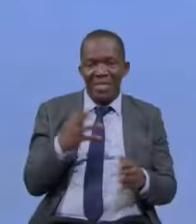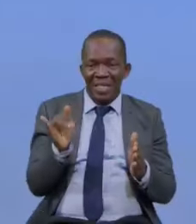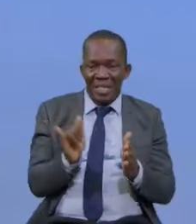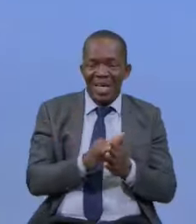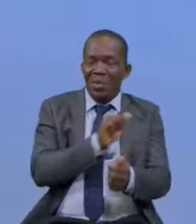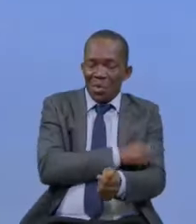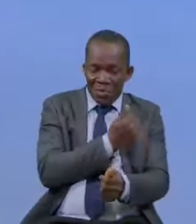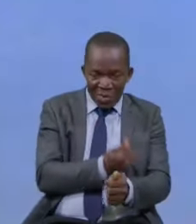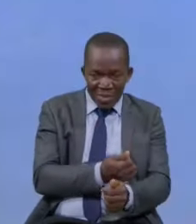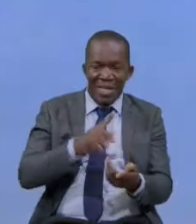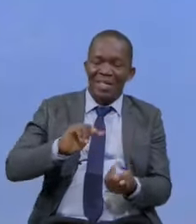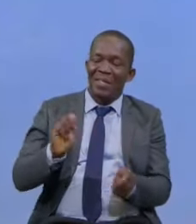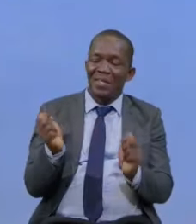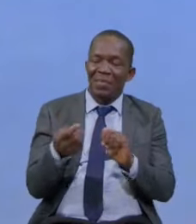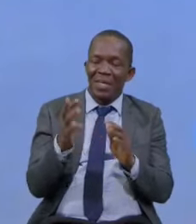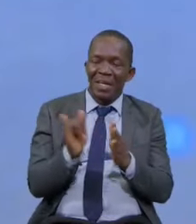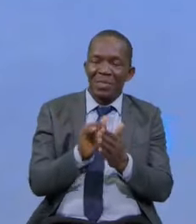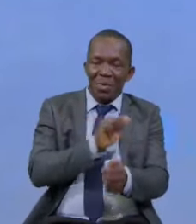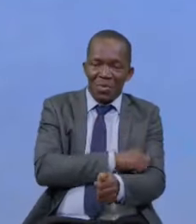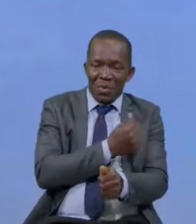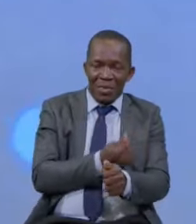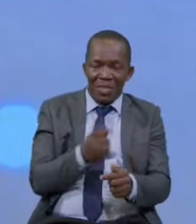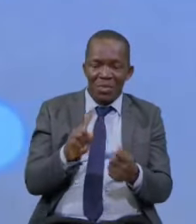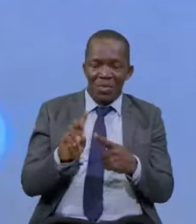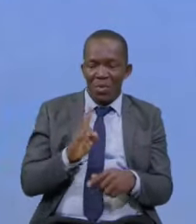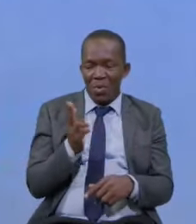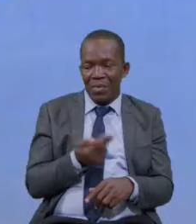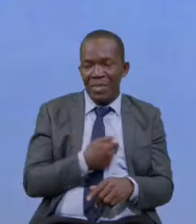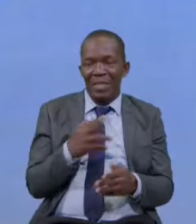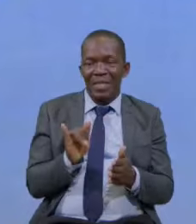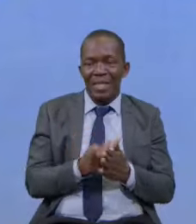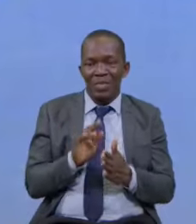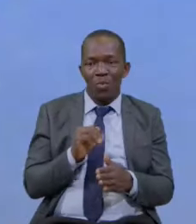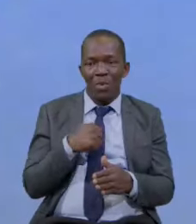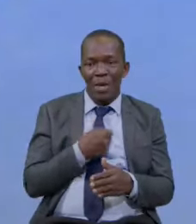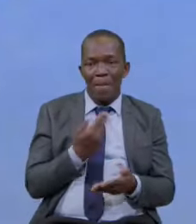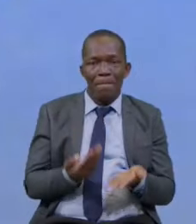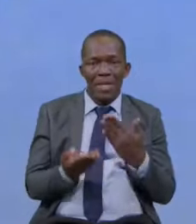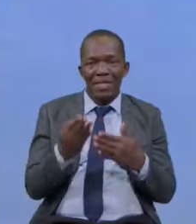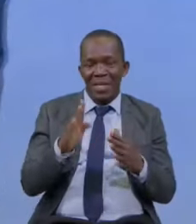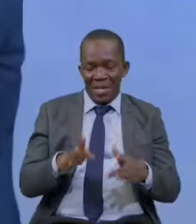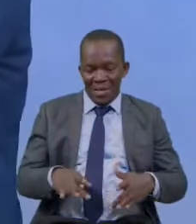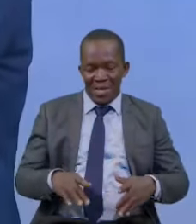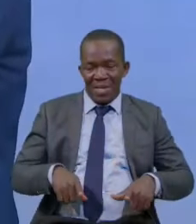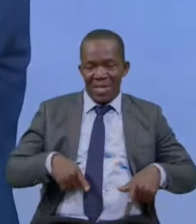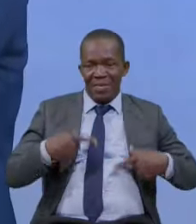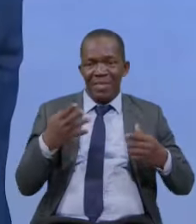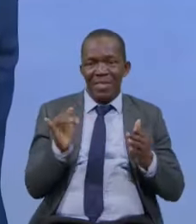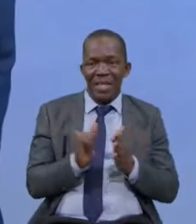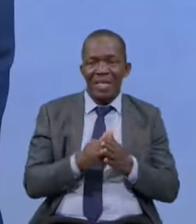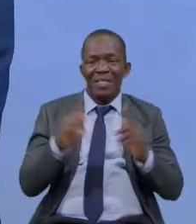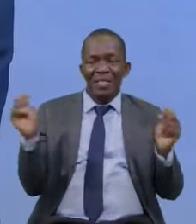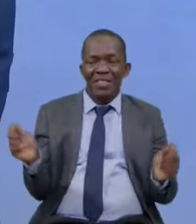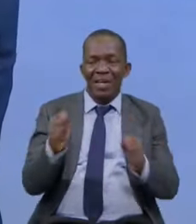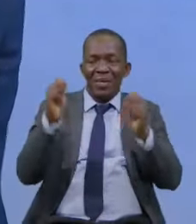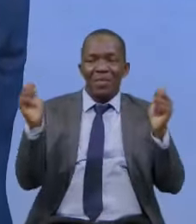the victorious life, live the triumphant life, live the overcoming life.